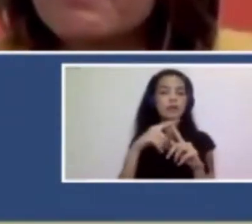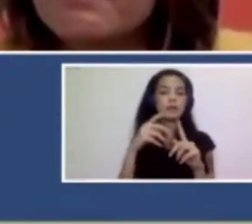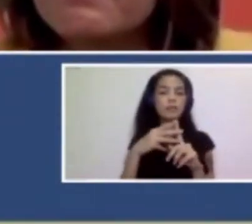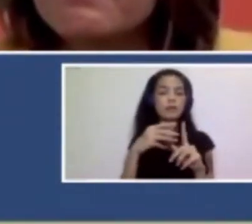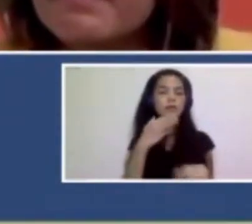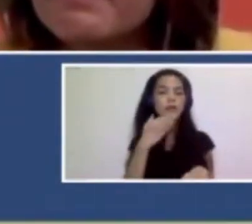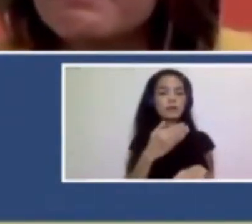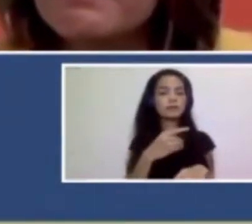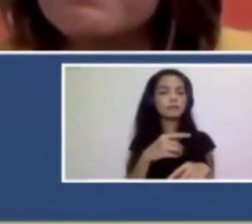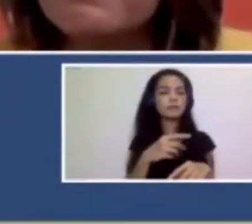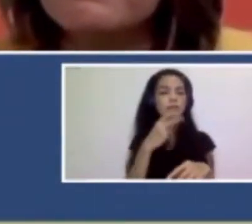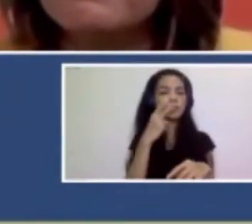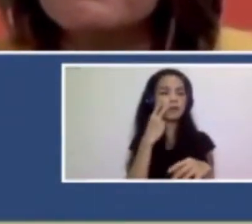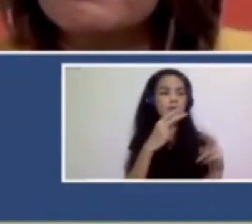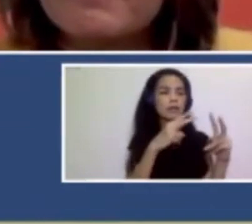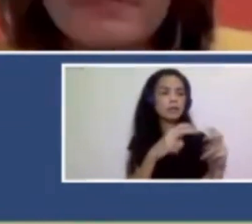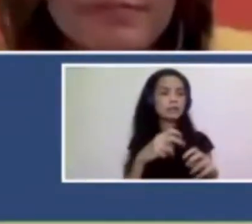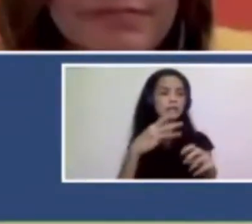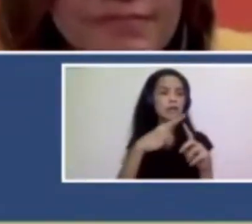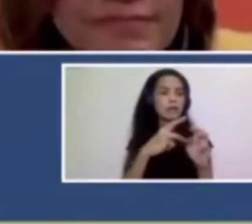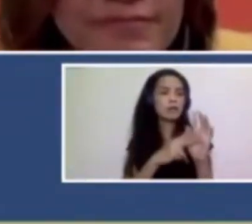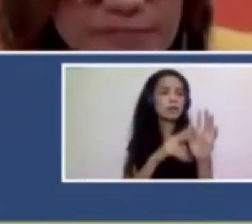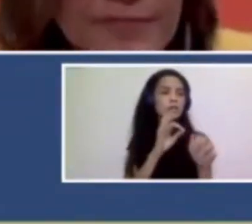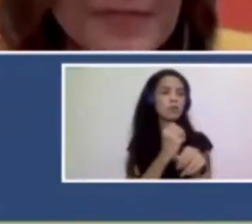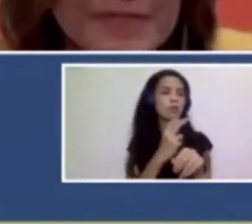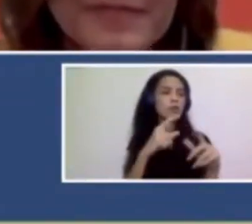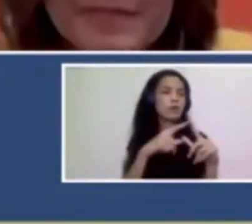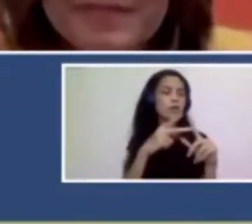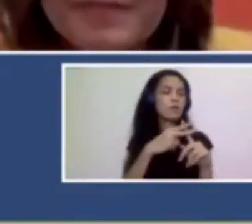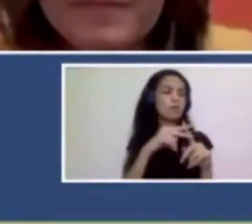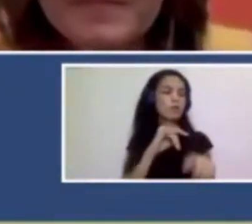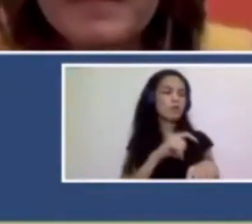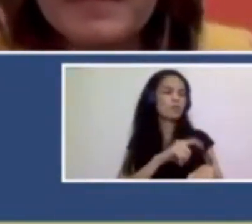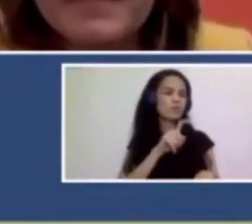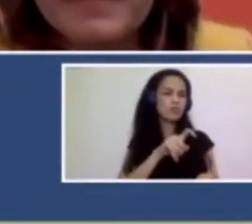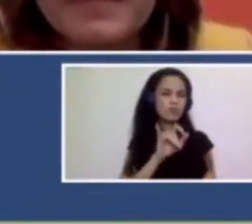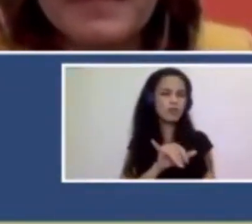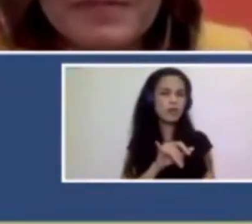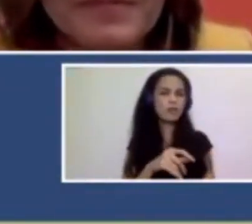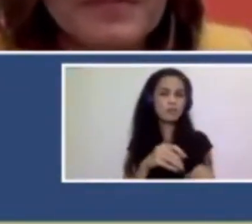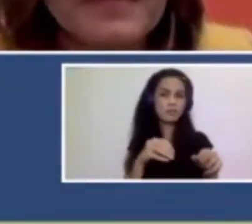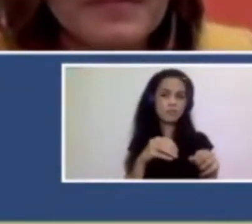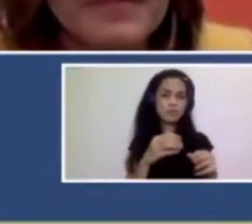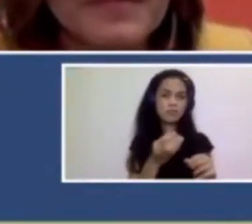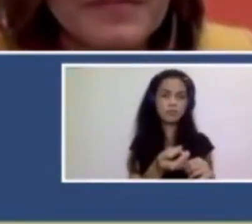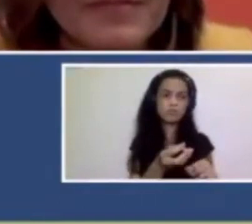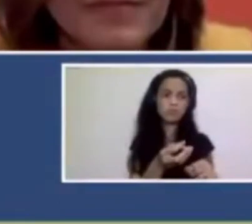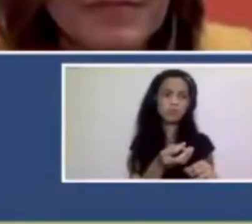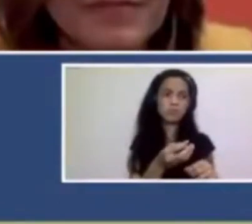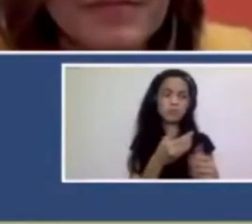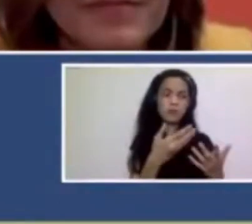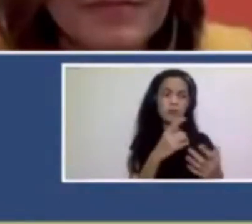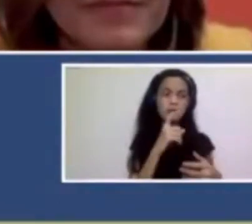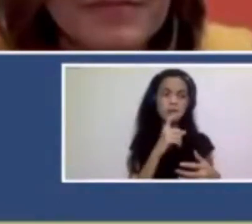seems ethnographic-based research takes time. So her question is a bit practical. How do you manage in